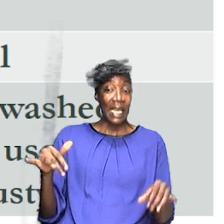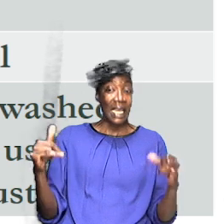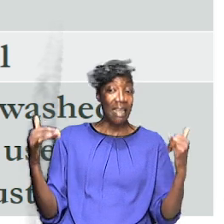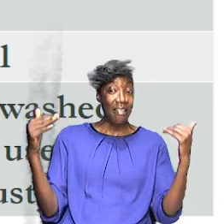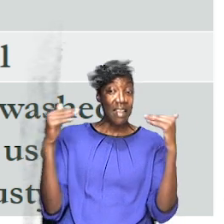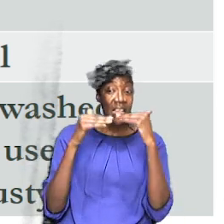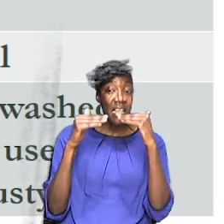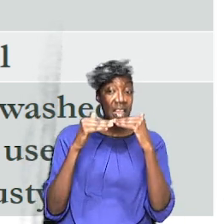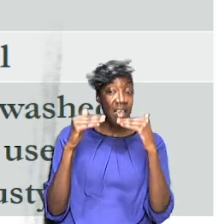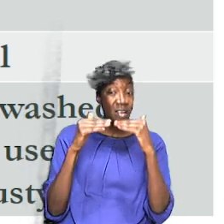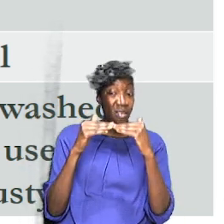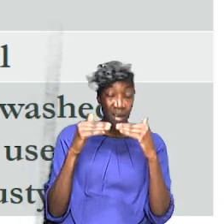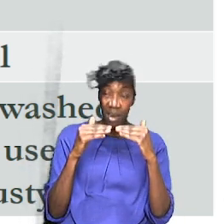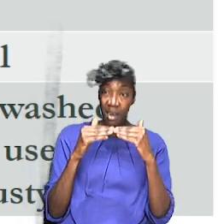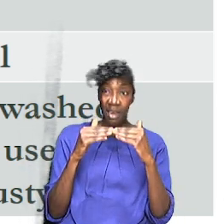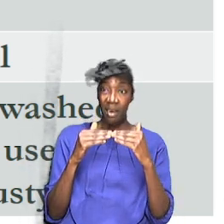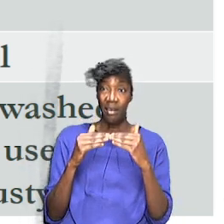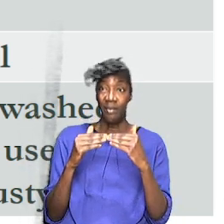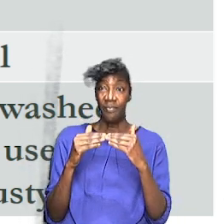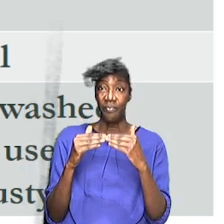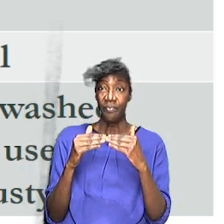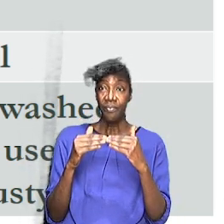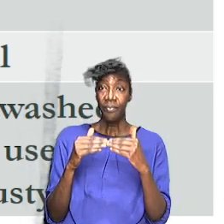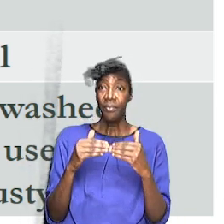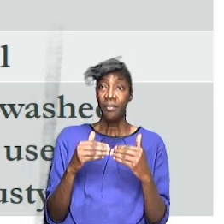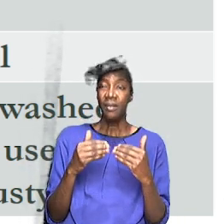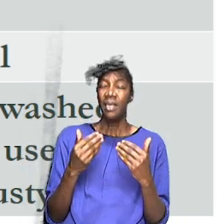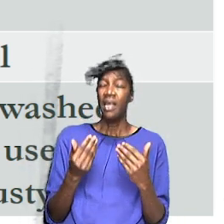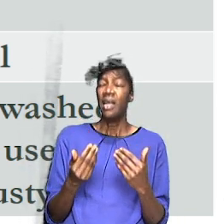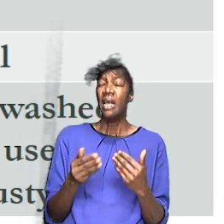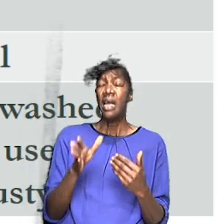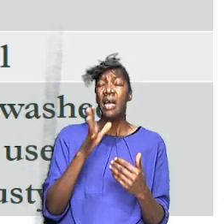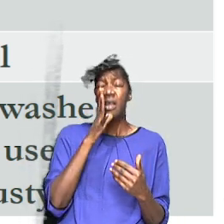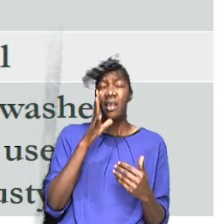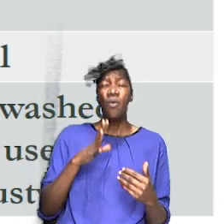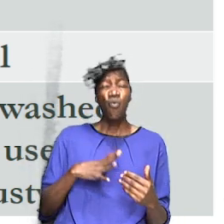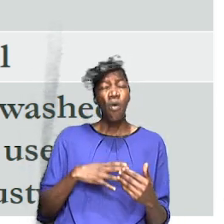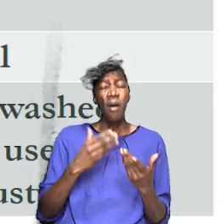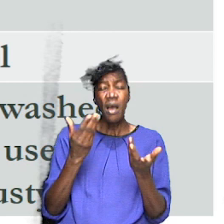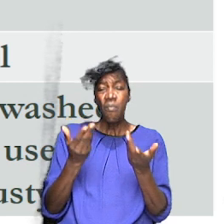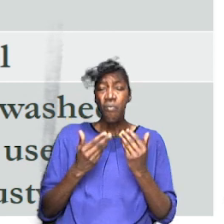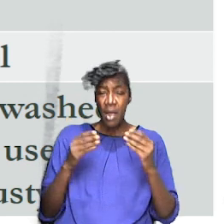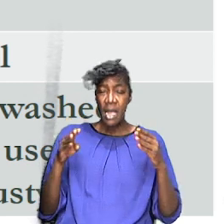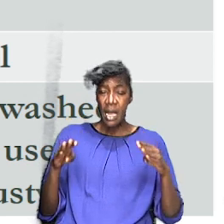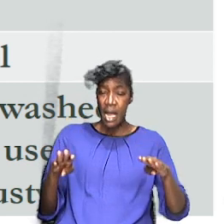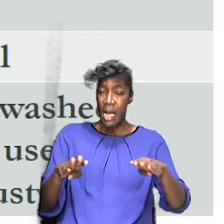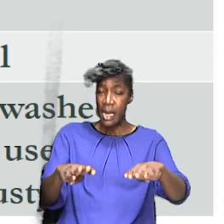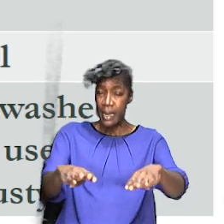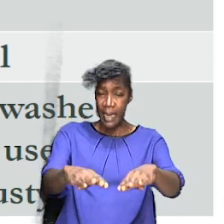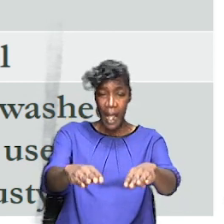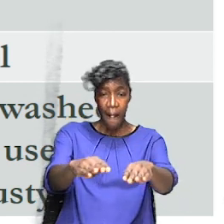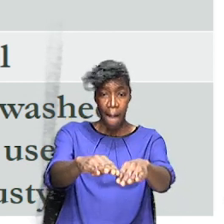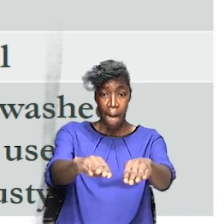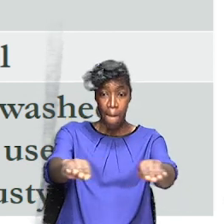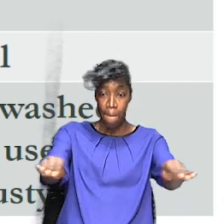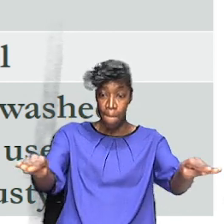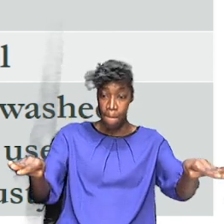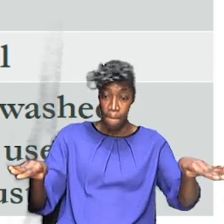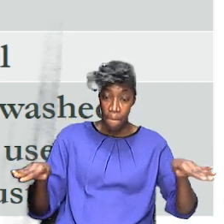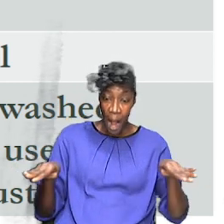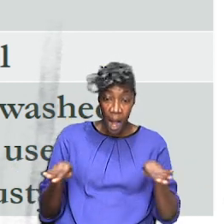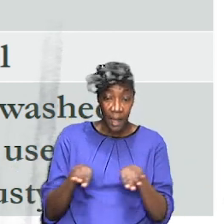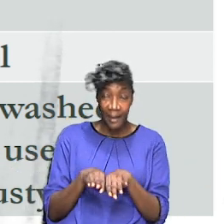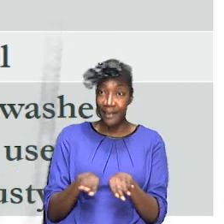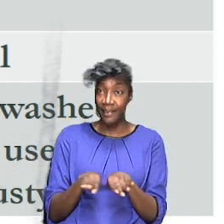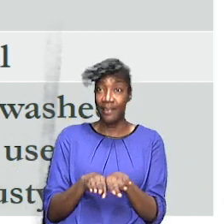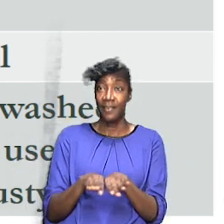worship itself. What was experienced? This woman brought her alabaster flask of fragrant oil. She brought her alabaster box.